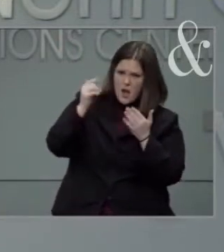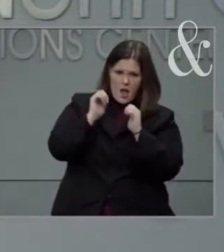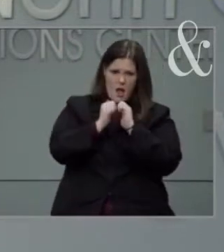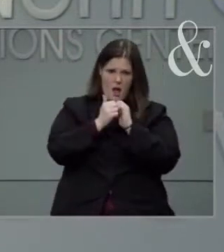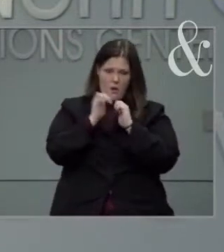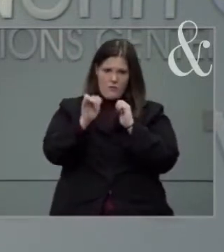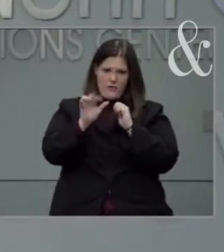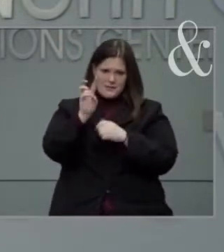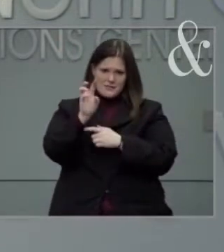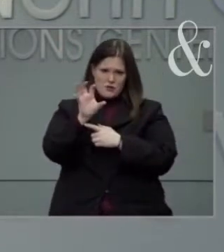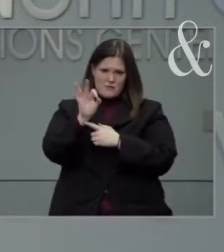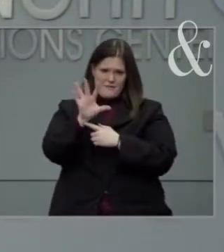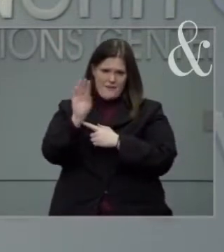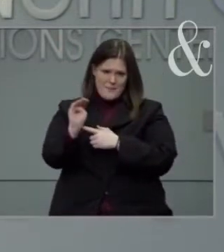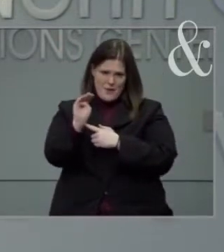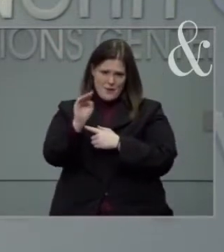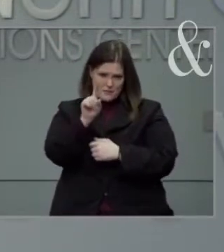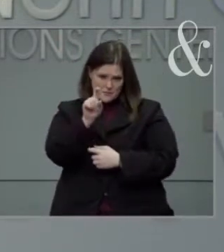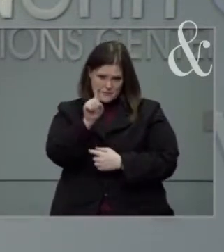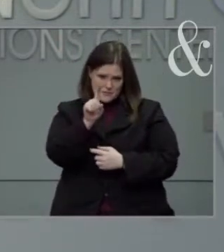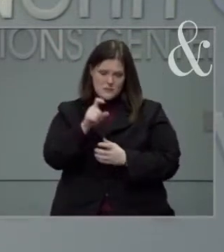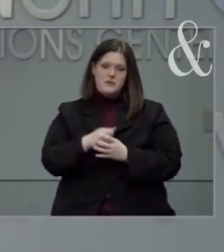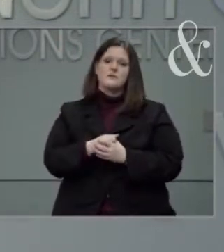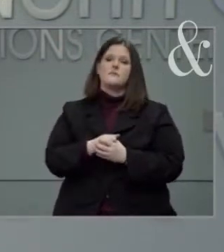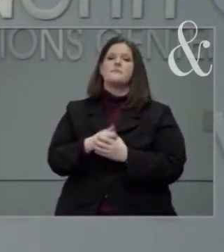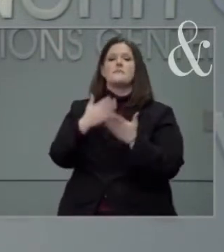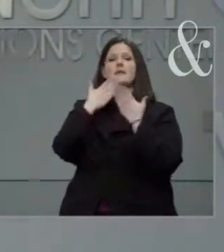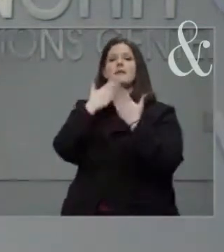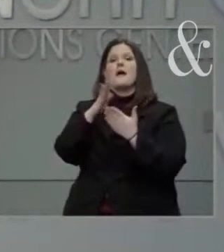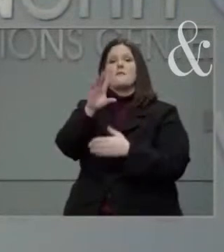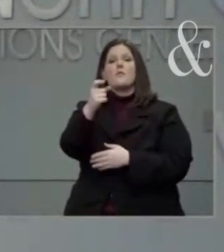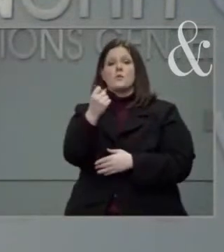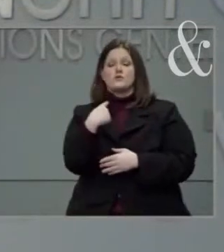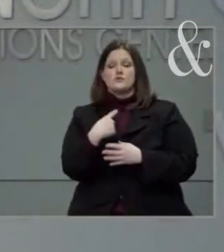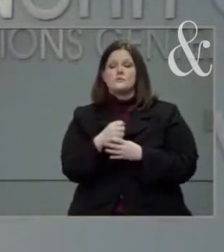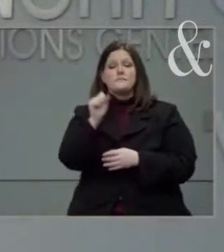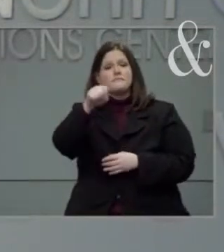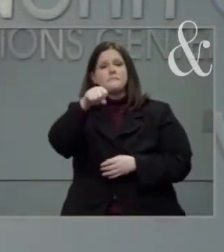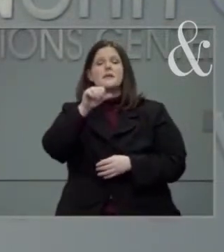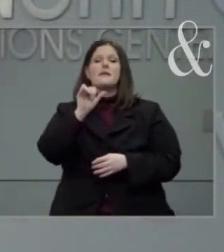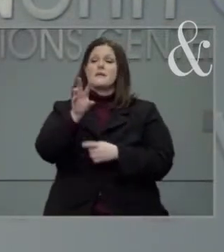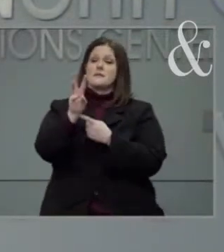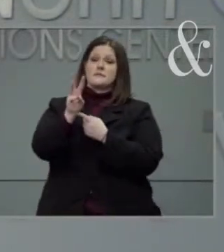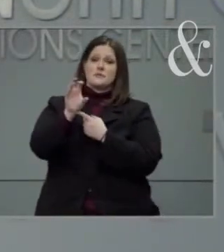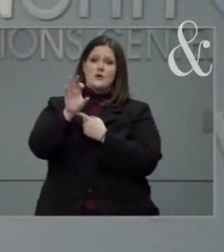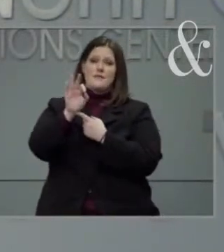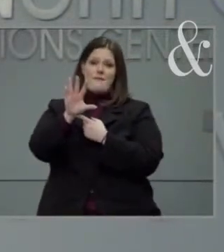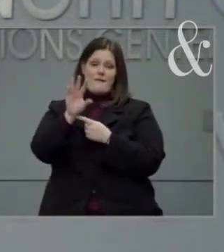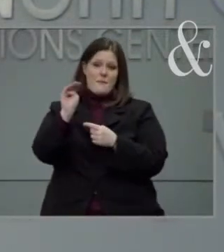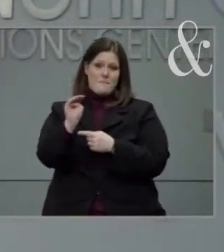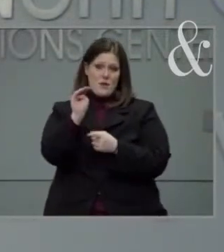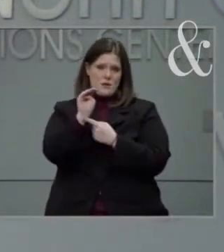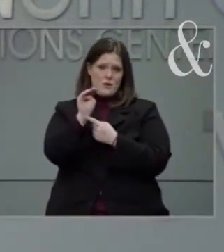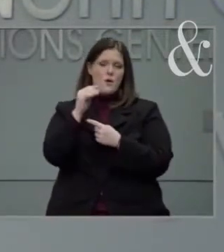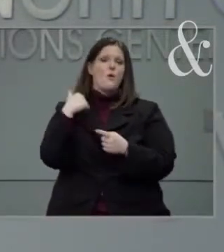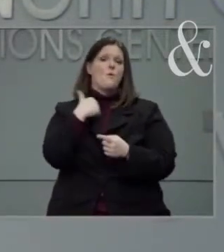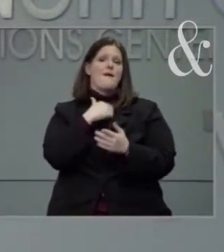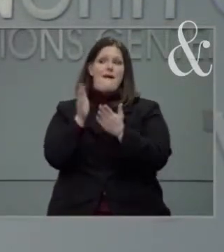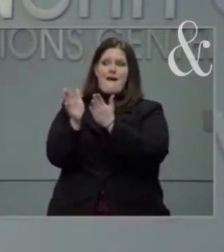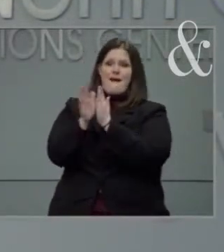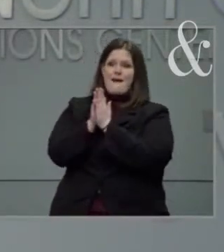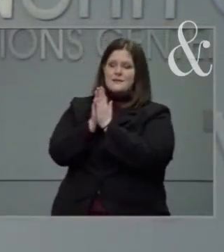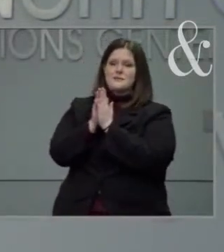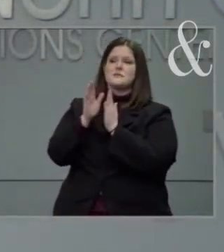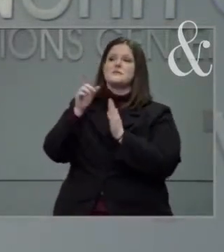your question. Yes, the $695 million is recommended to be appropriated from